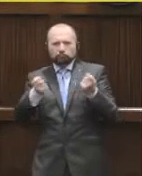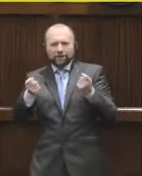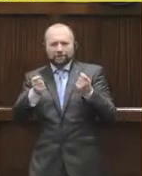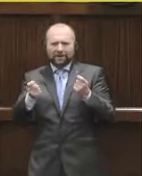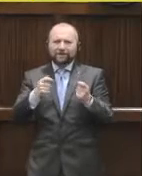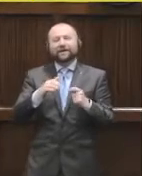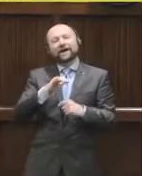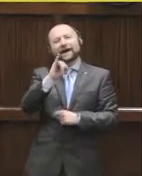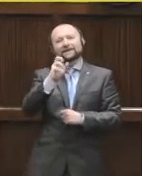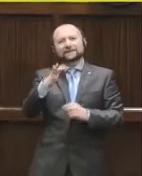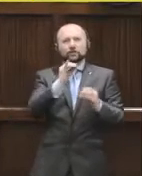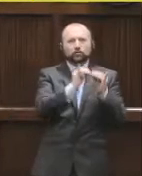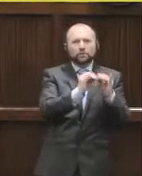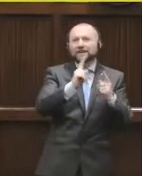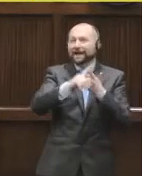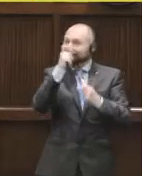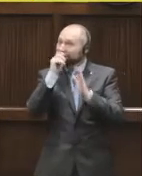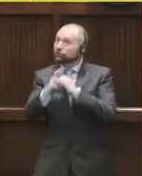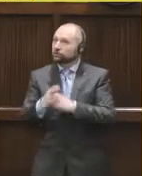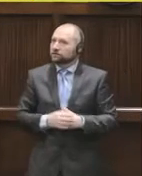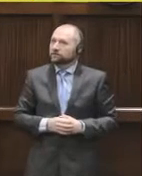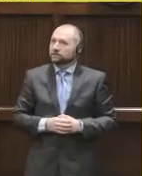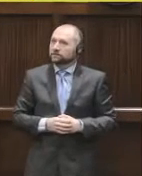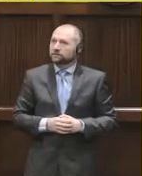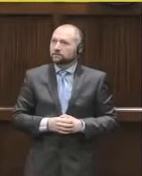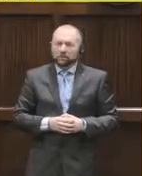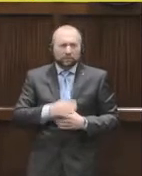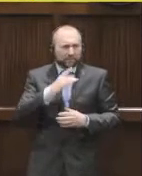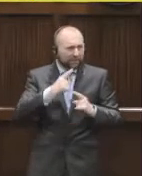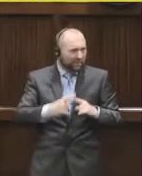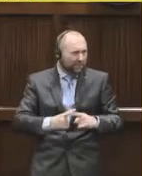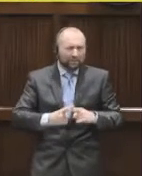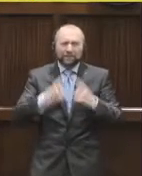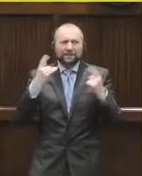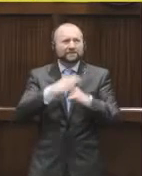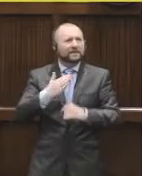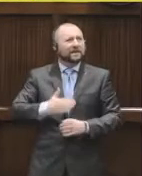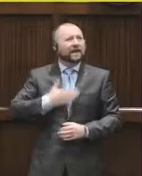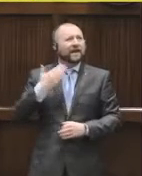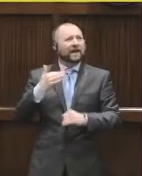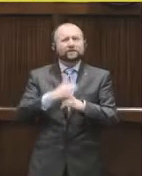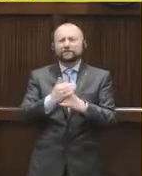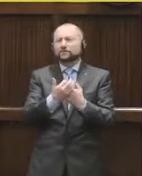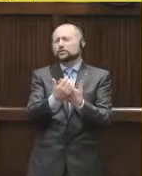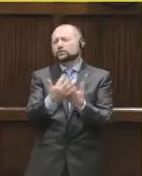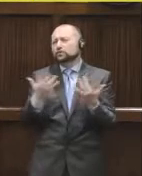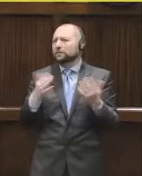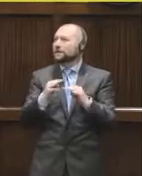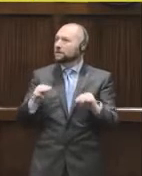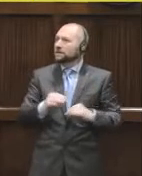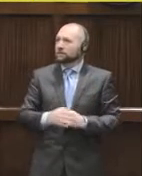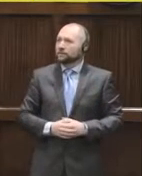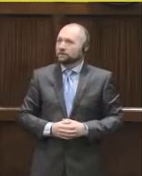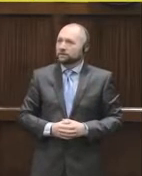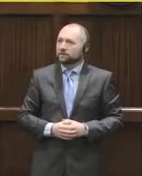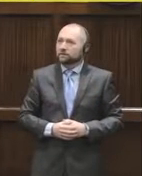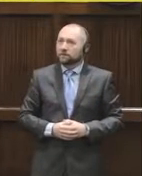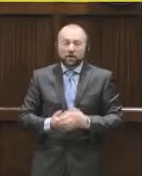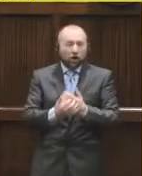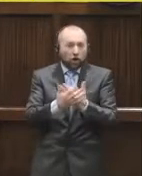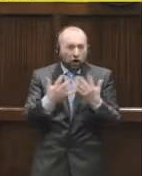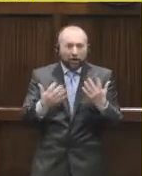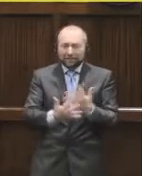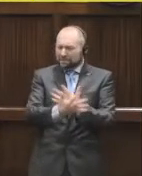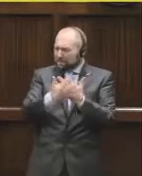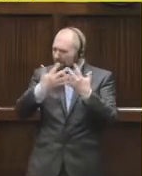and teachers. It will make a huge difference in the lives of so many. These are all massive